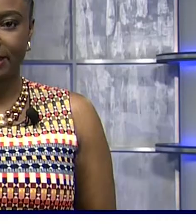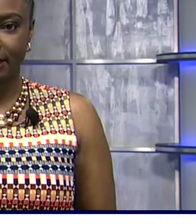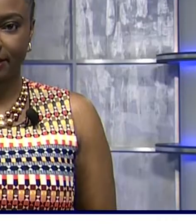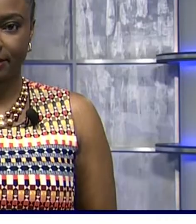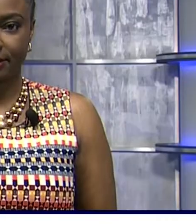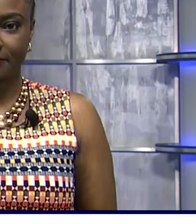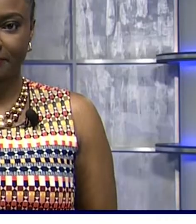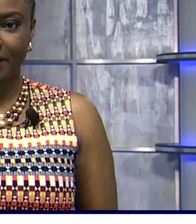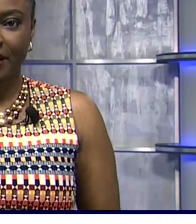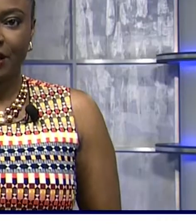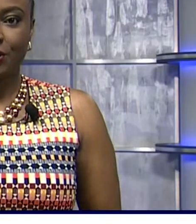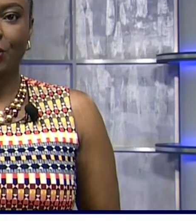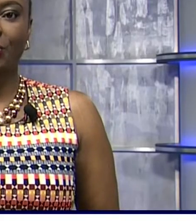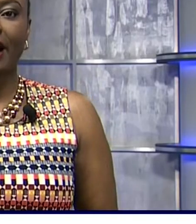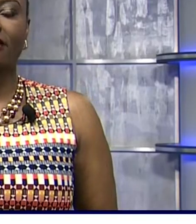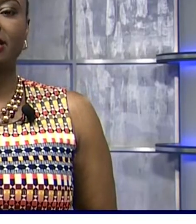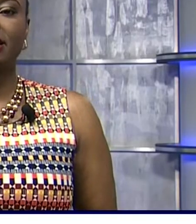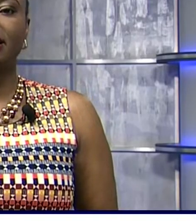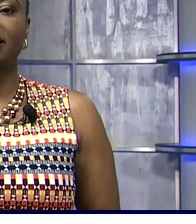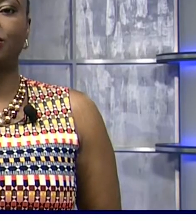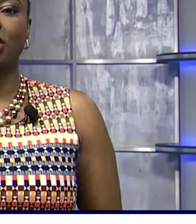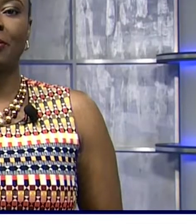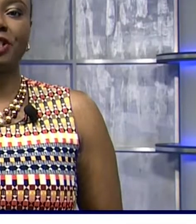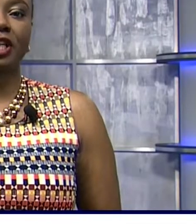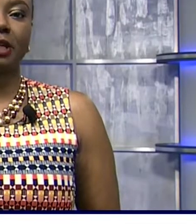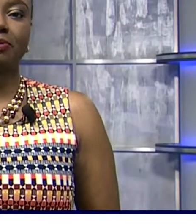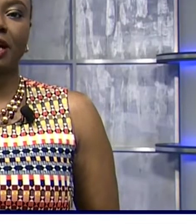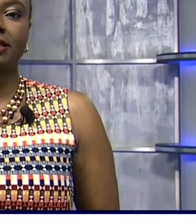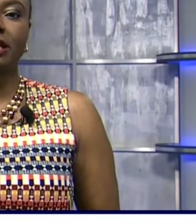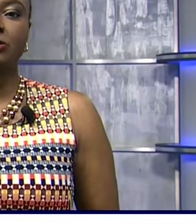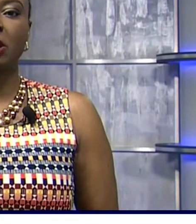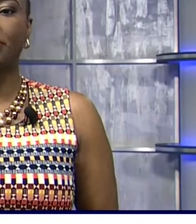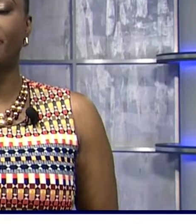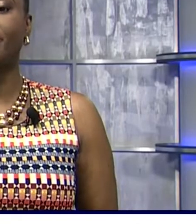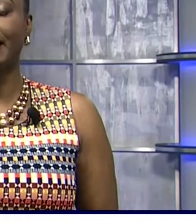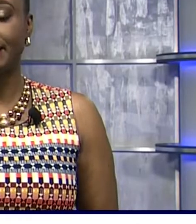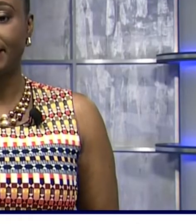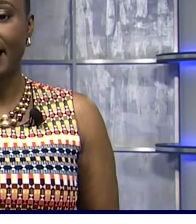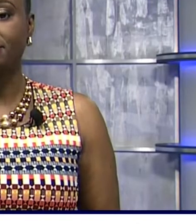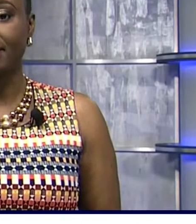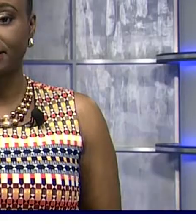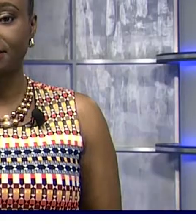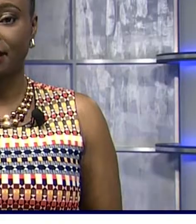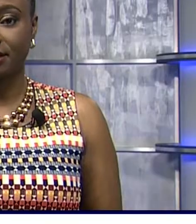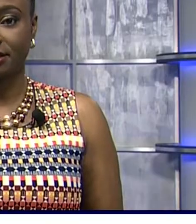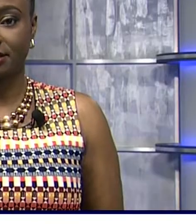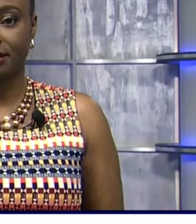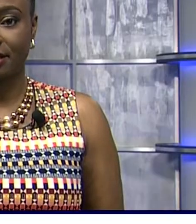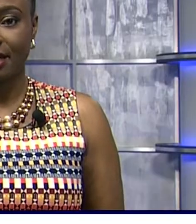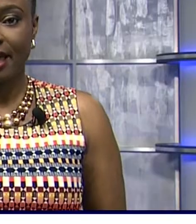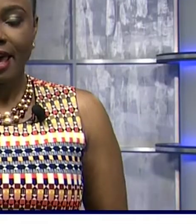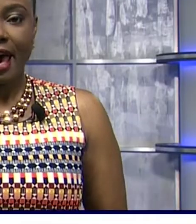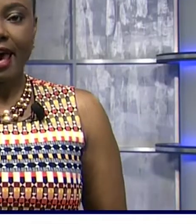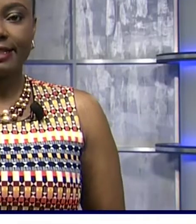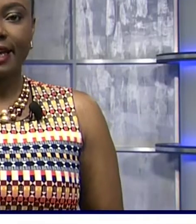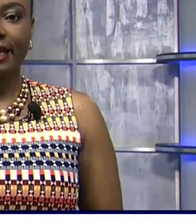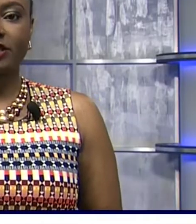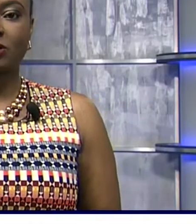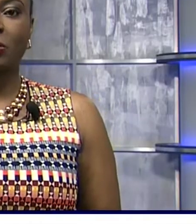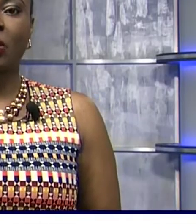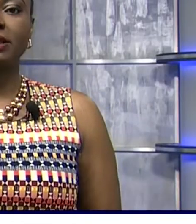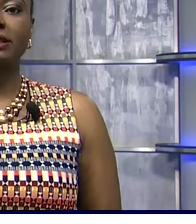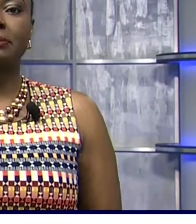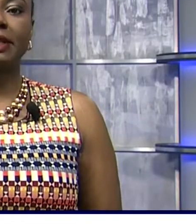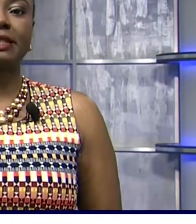weekly meetings. No guarantee the drop in chicken prices will be reflected at restaurants. And